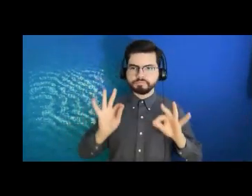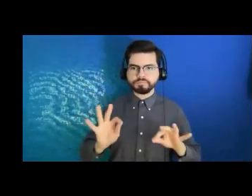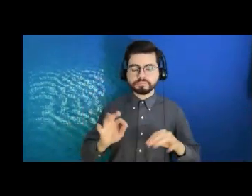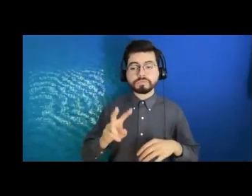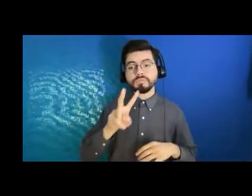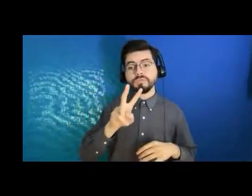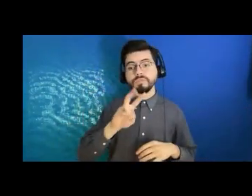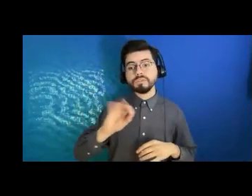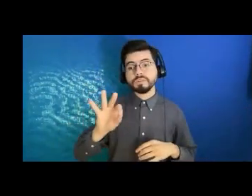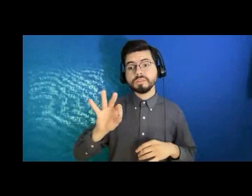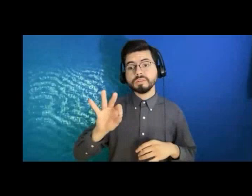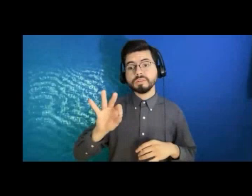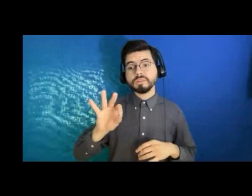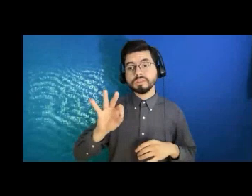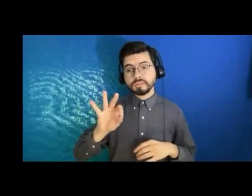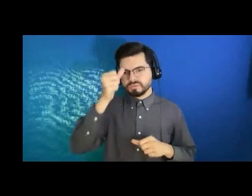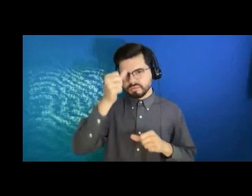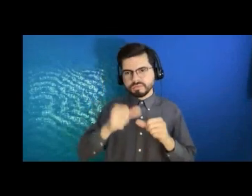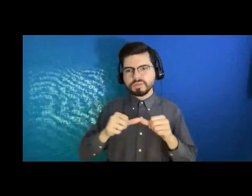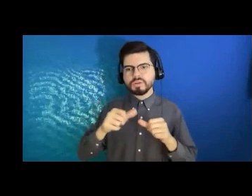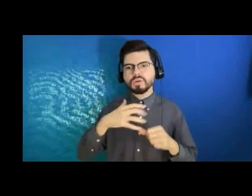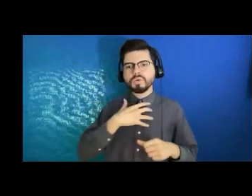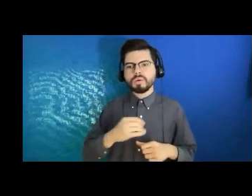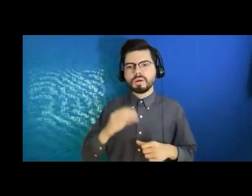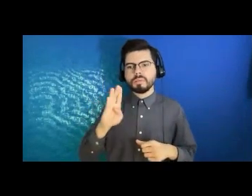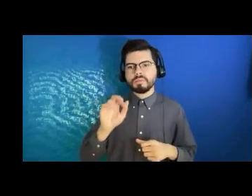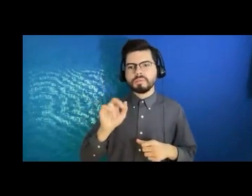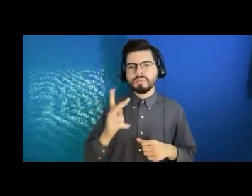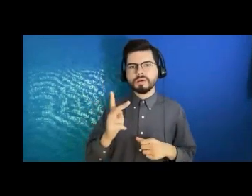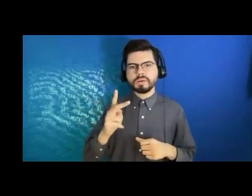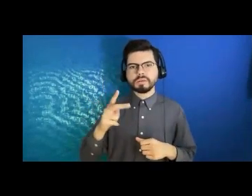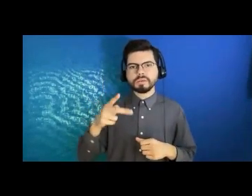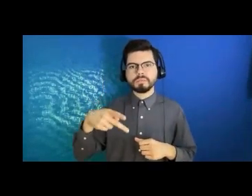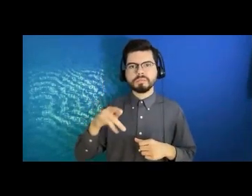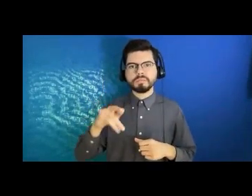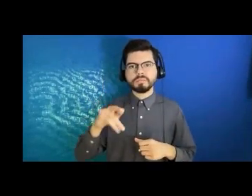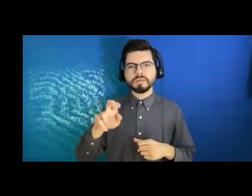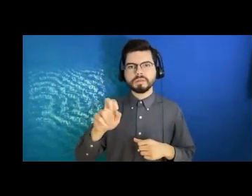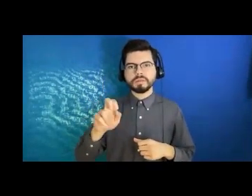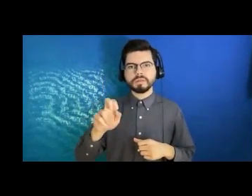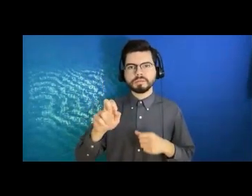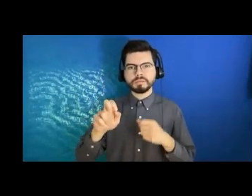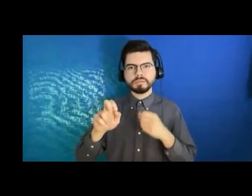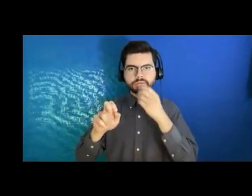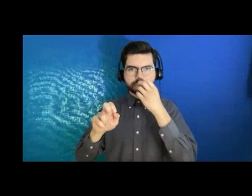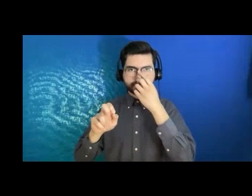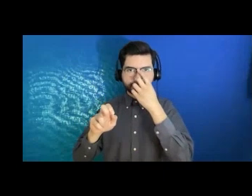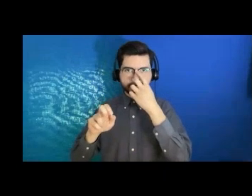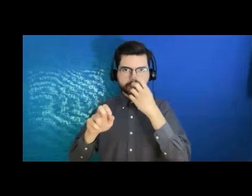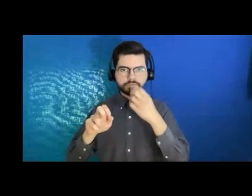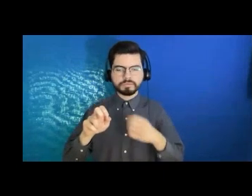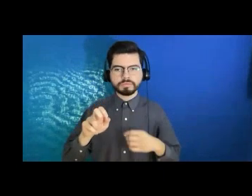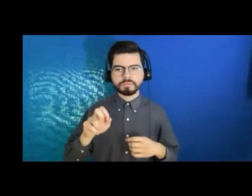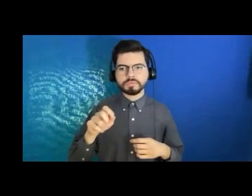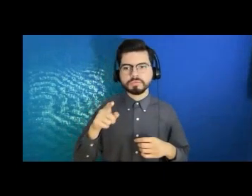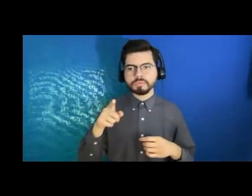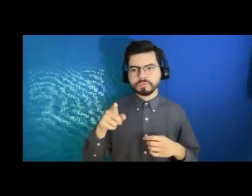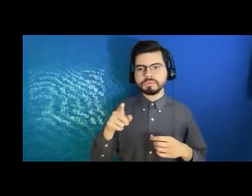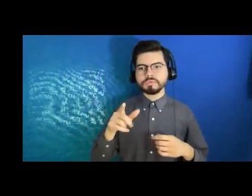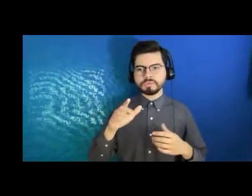the big white bark pine blister rust mortality ended. And we haven't seen much mortality since then,